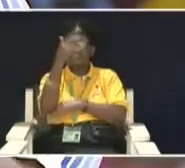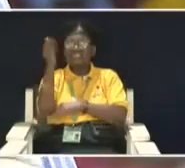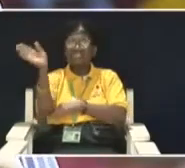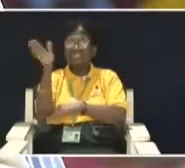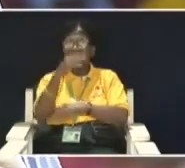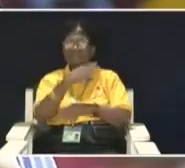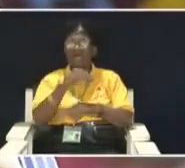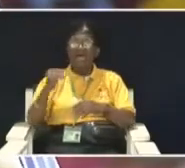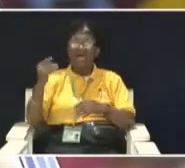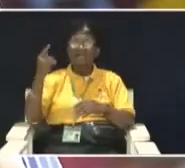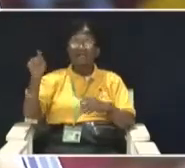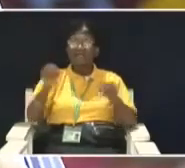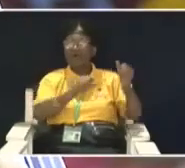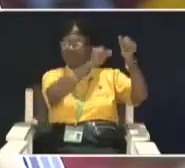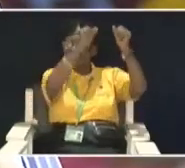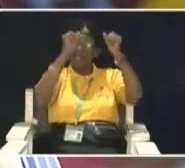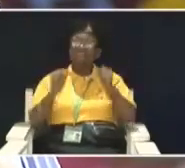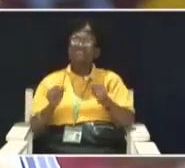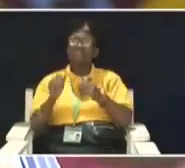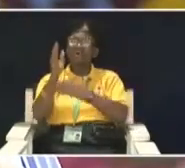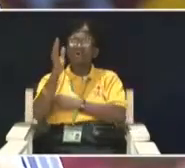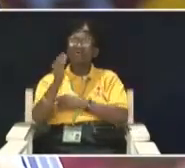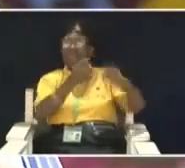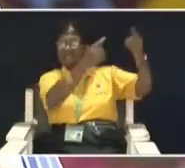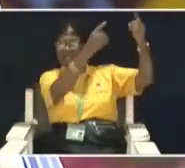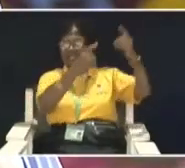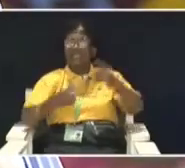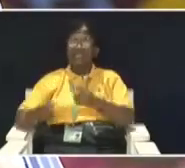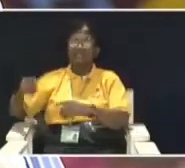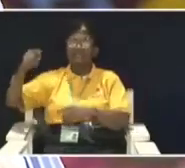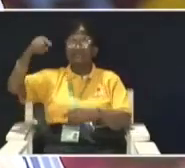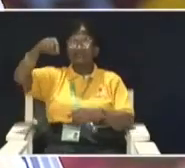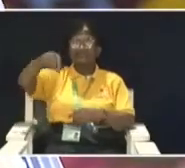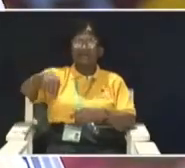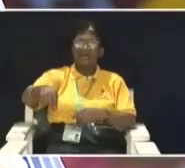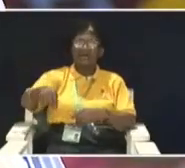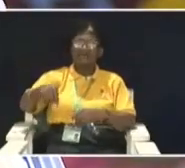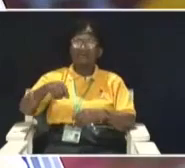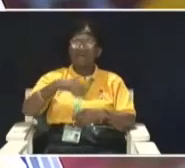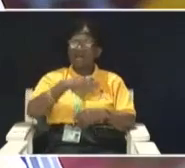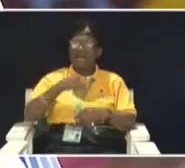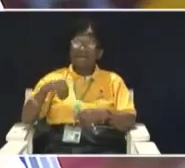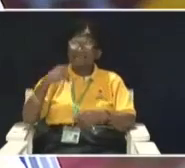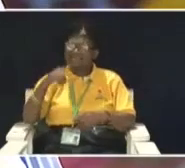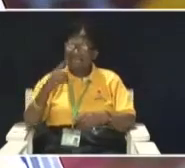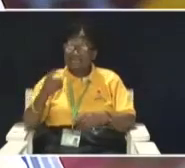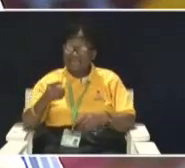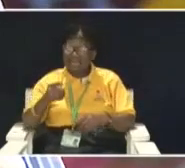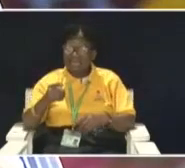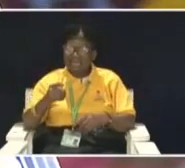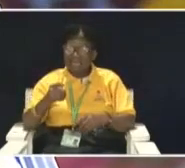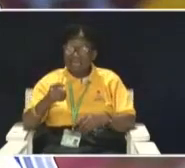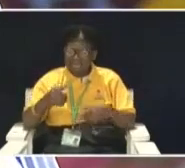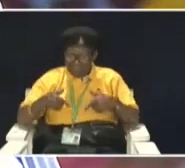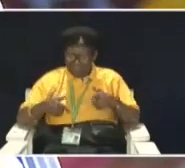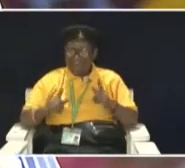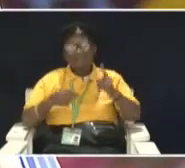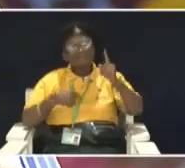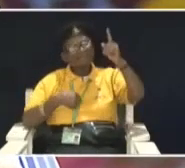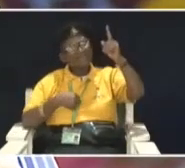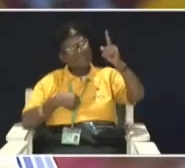But the Almighty God came down and said, well, let me cover your